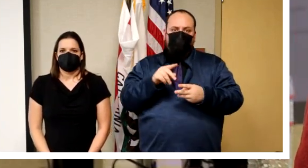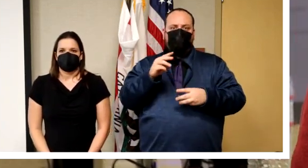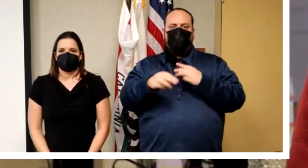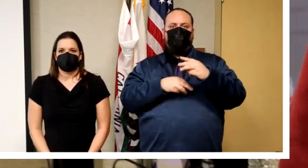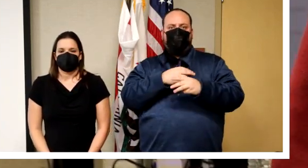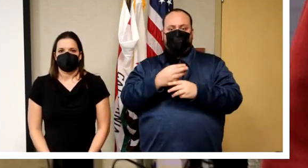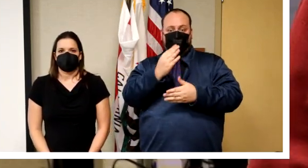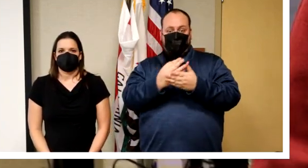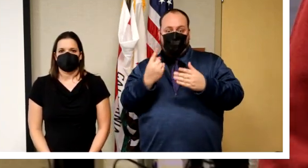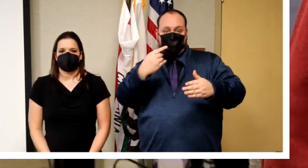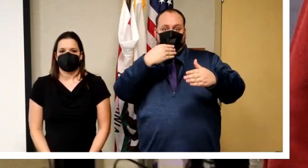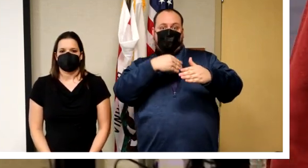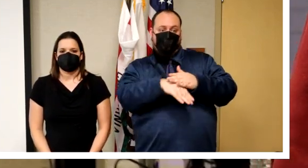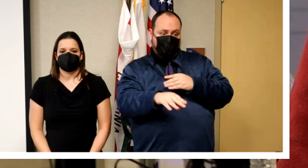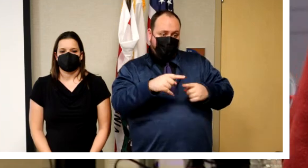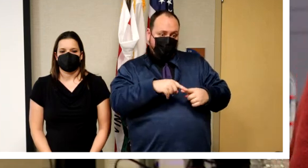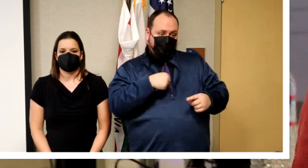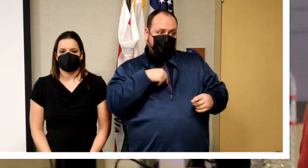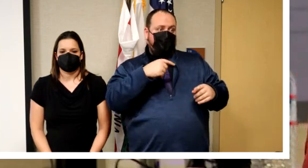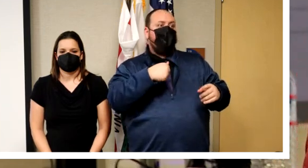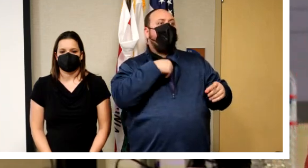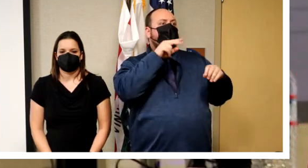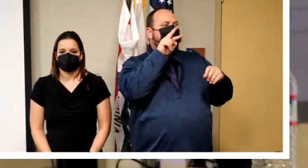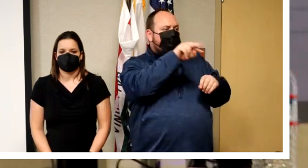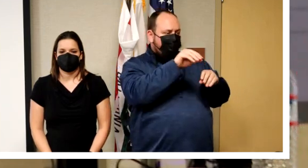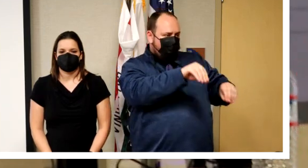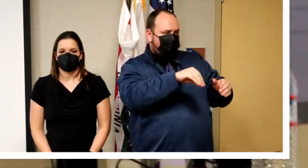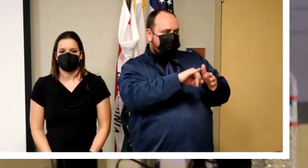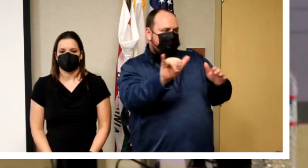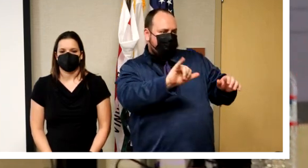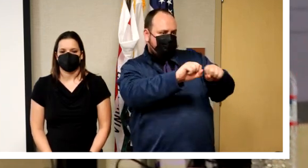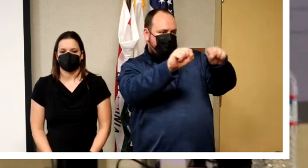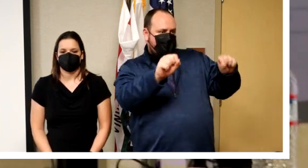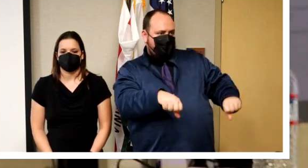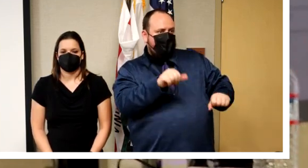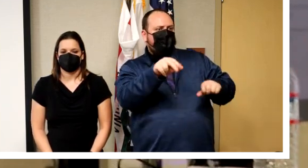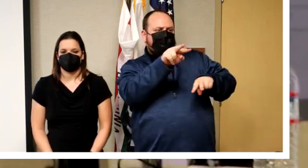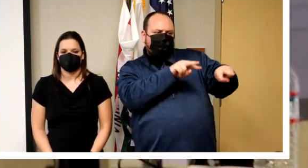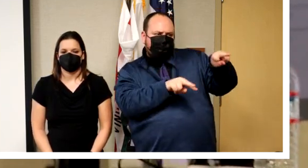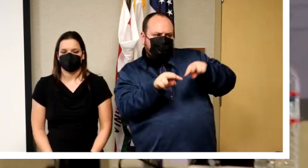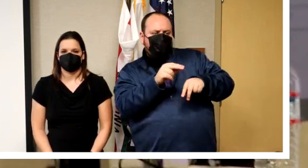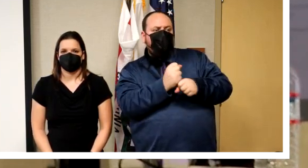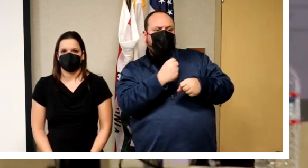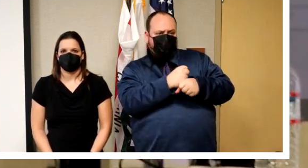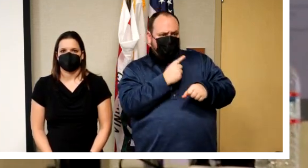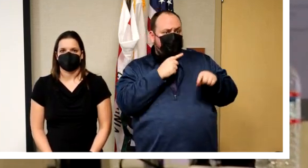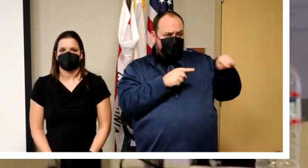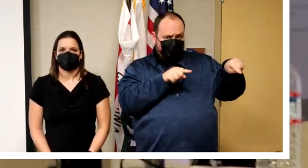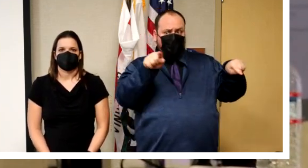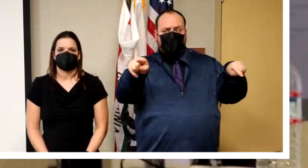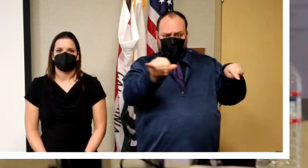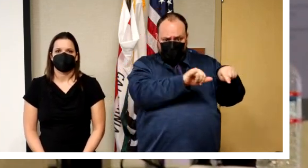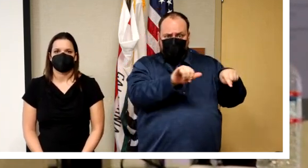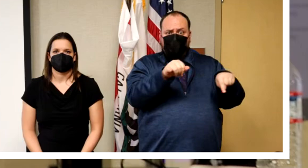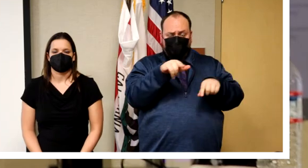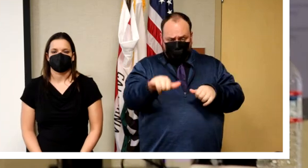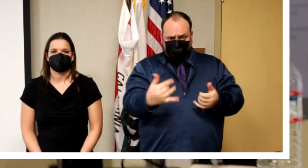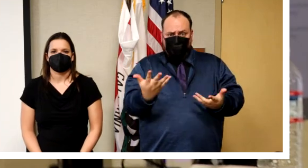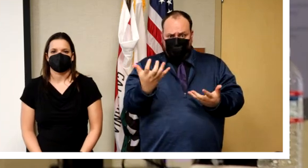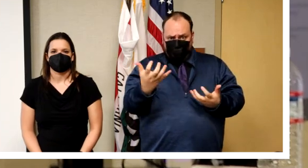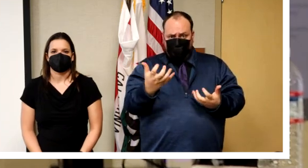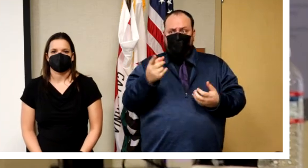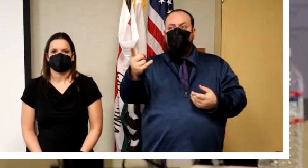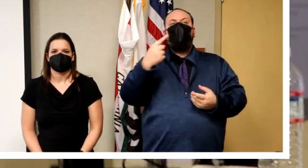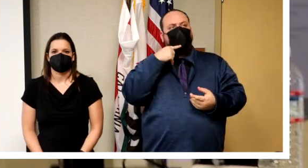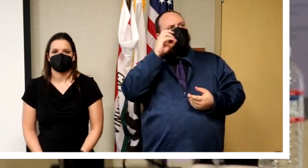it to us, we'd put it into the same systems ours in, send it back to them and have them say, hey, look at your stuff, make sure this is an accurate presentation of what you want. They give us